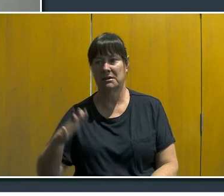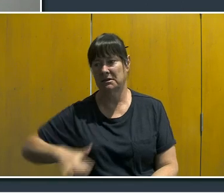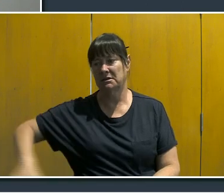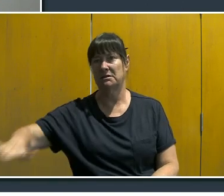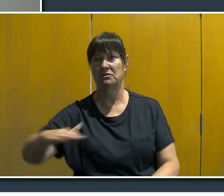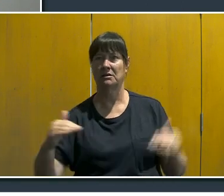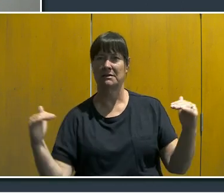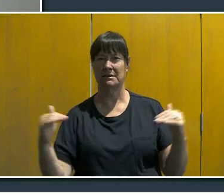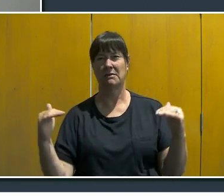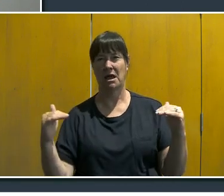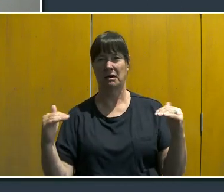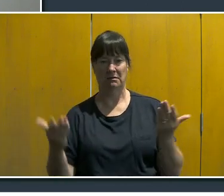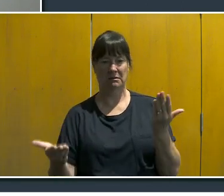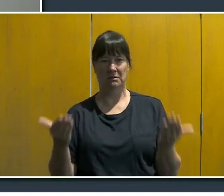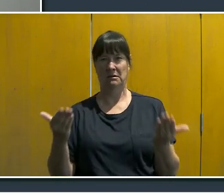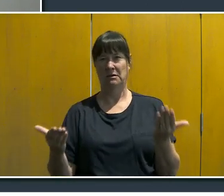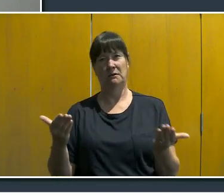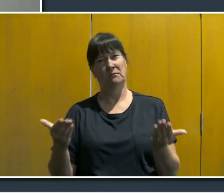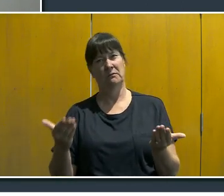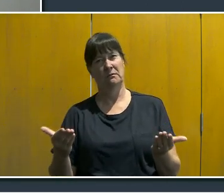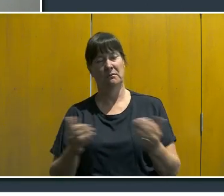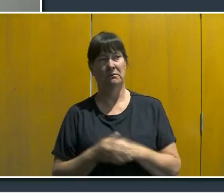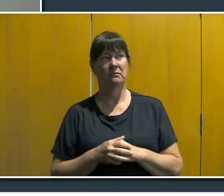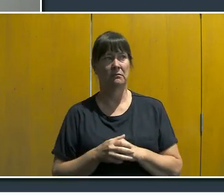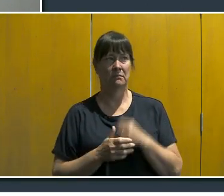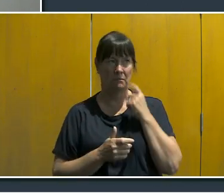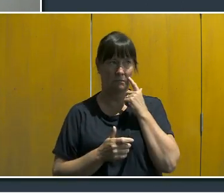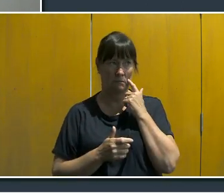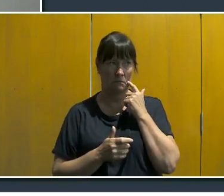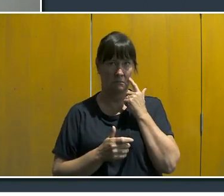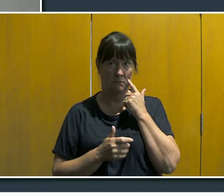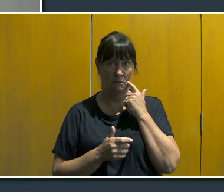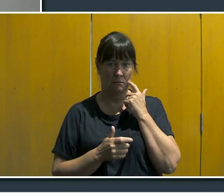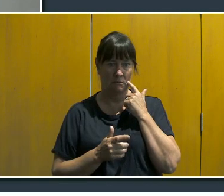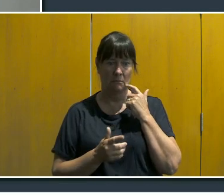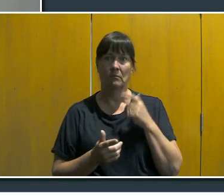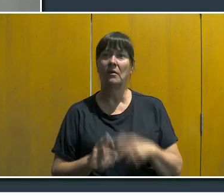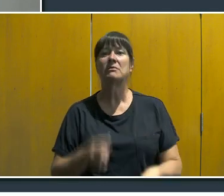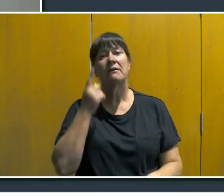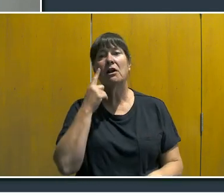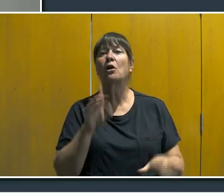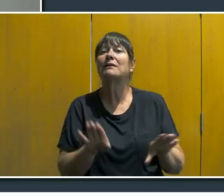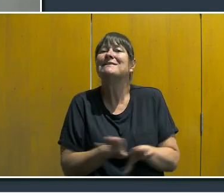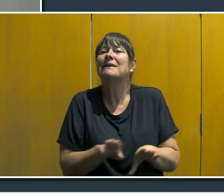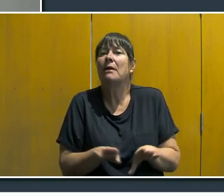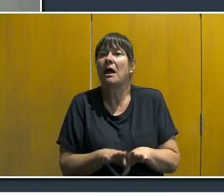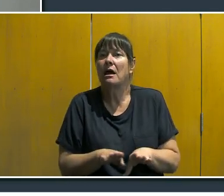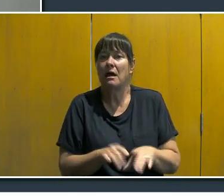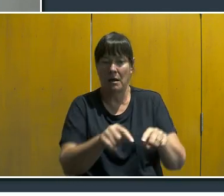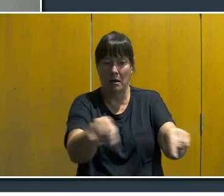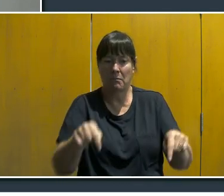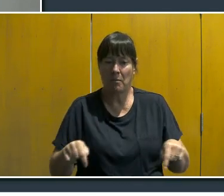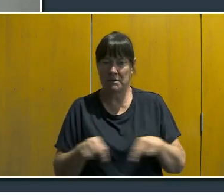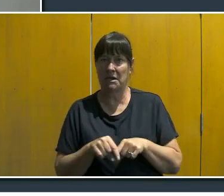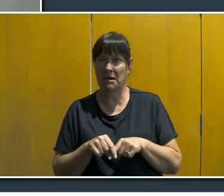And that was comparing a sort of a similar property to ours in Bayview